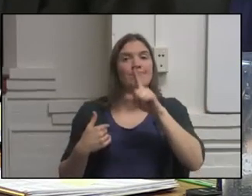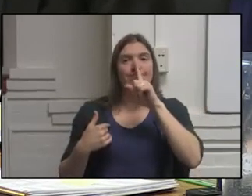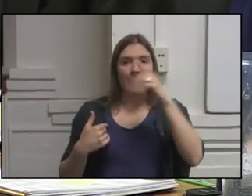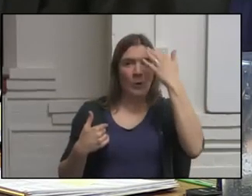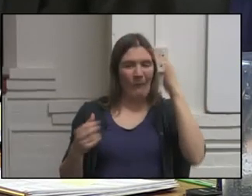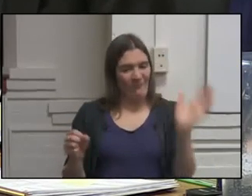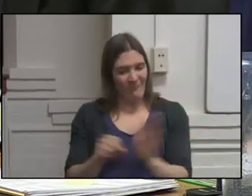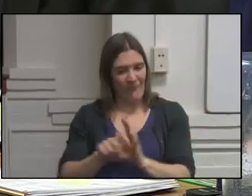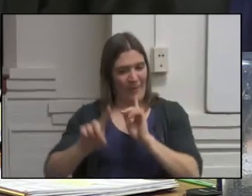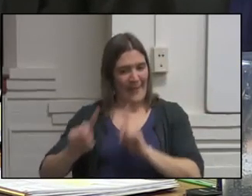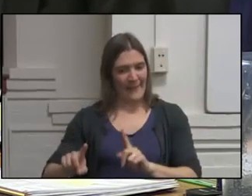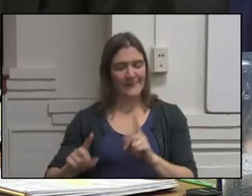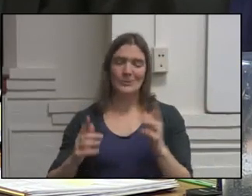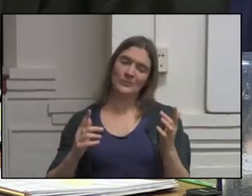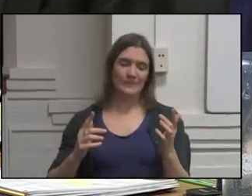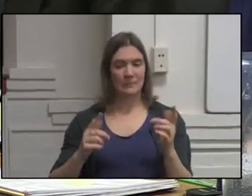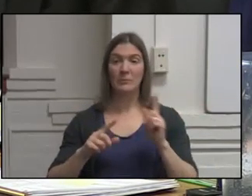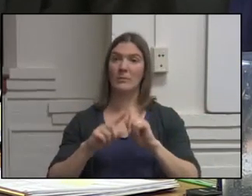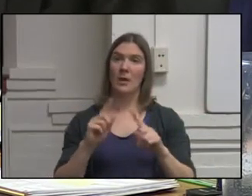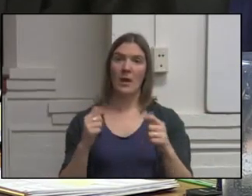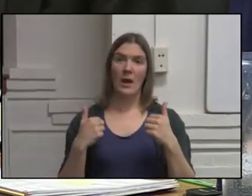but